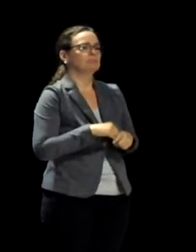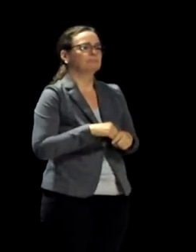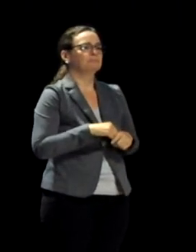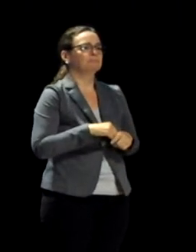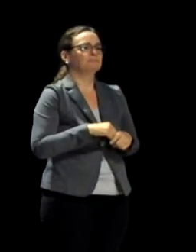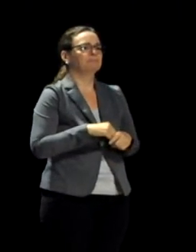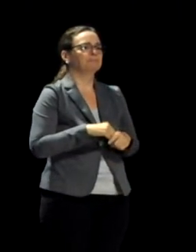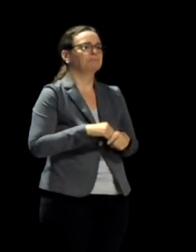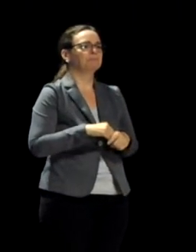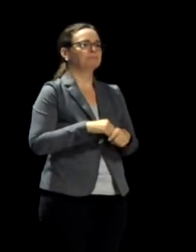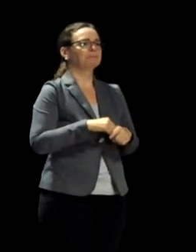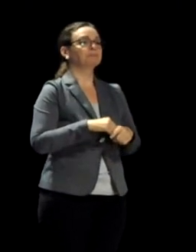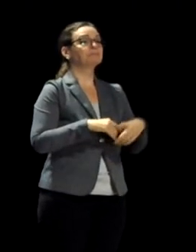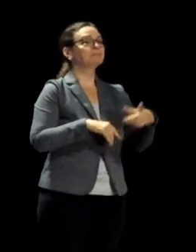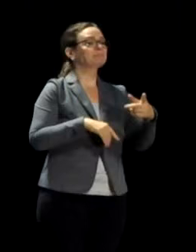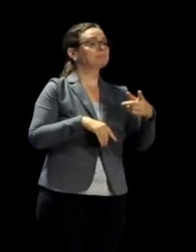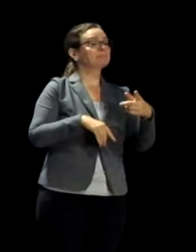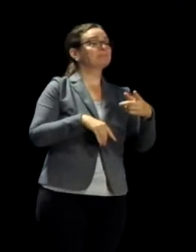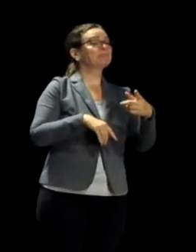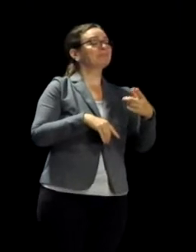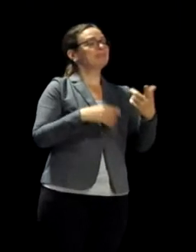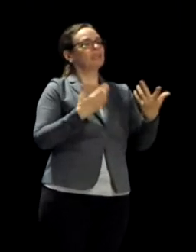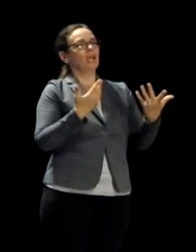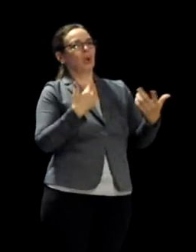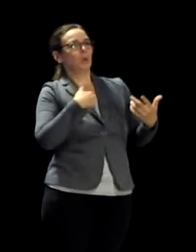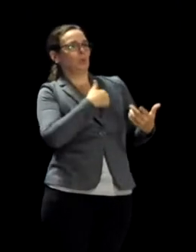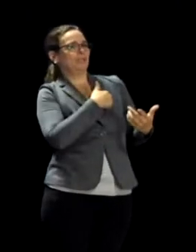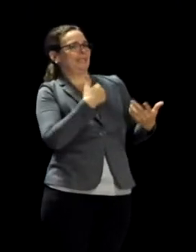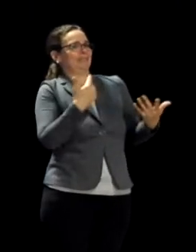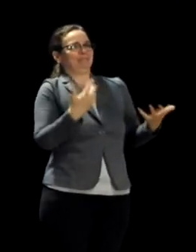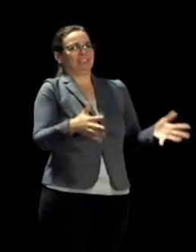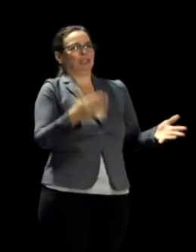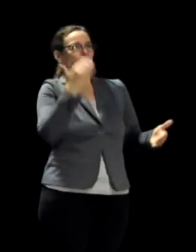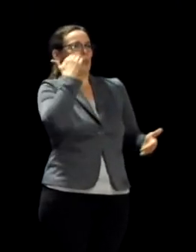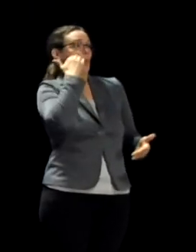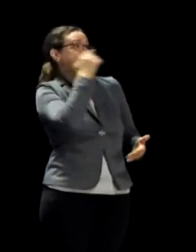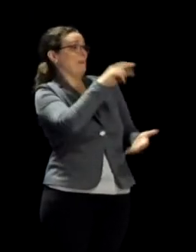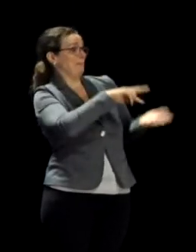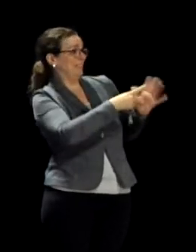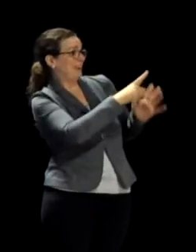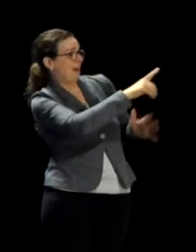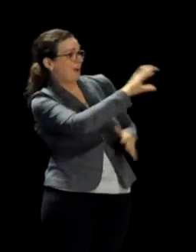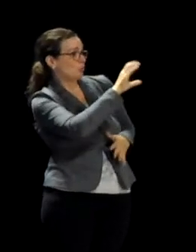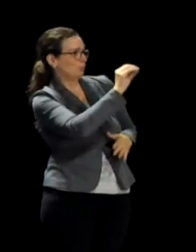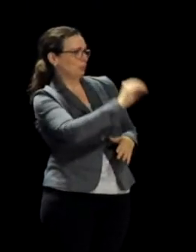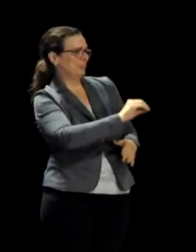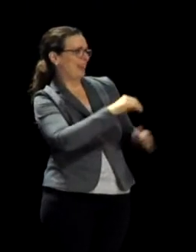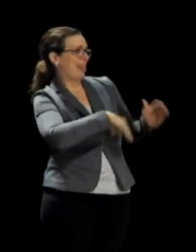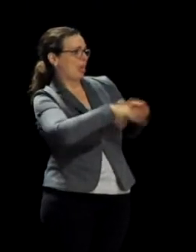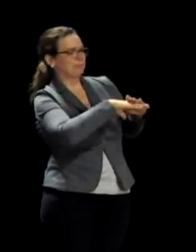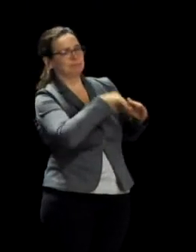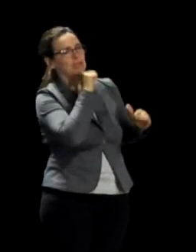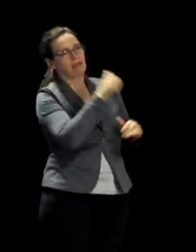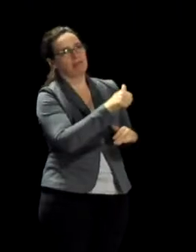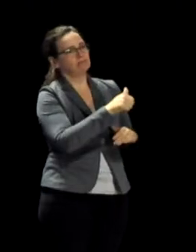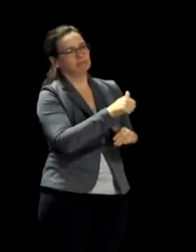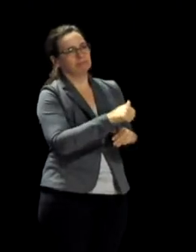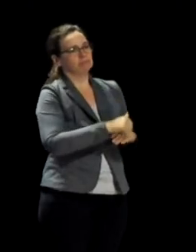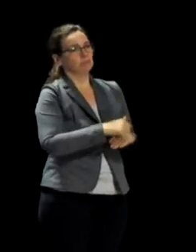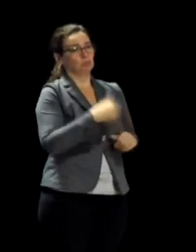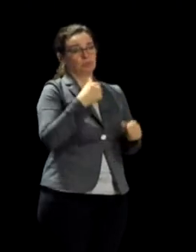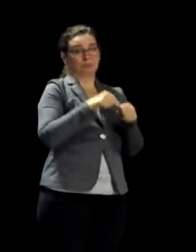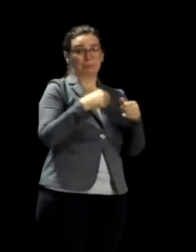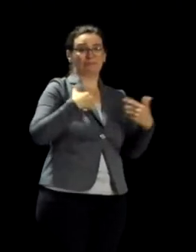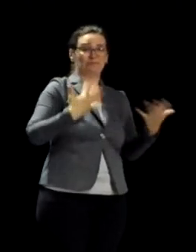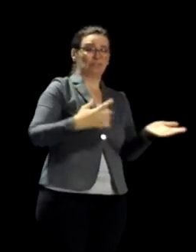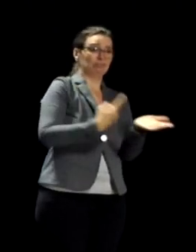50. So these were all, remember, we've been facilitating conversations with Destiny and the state